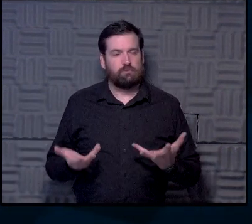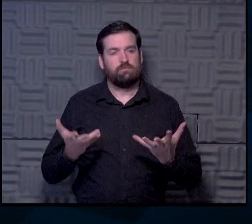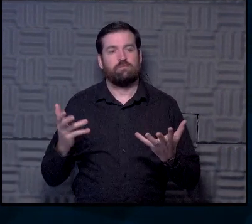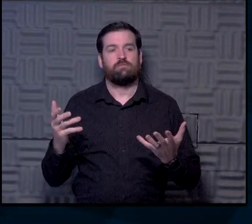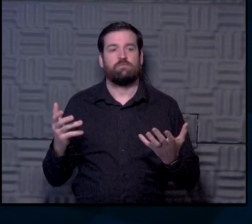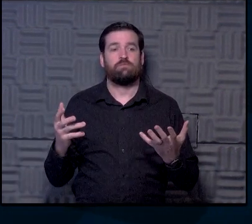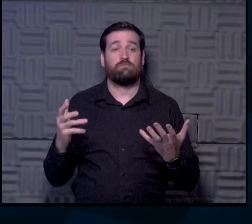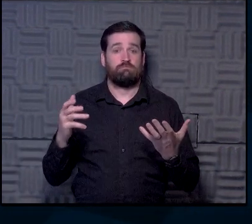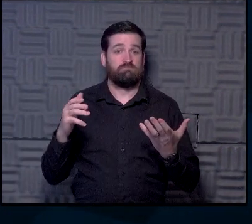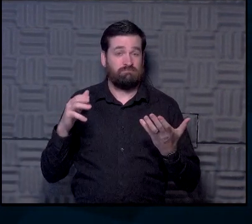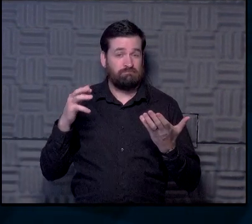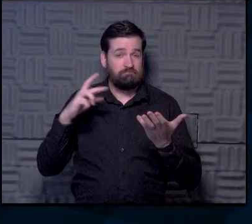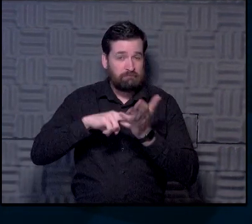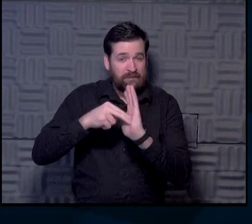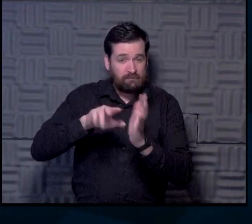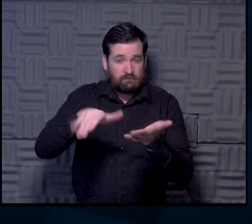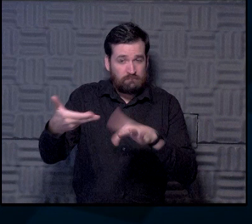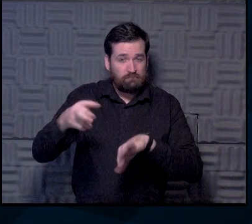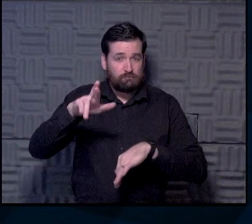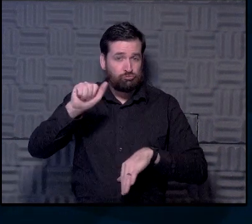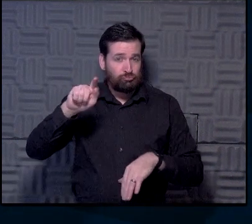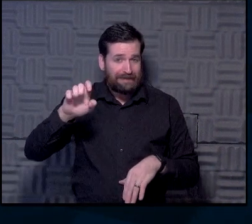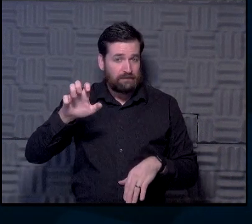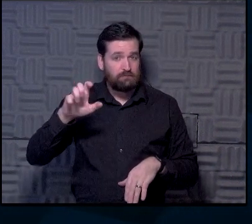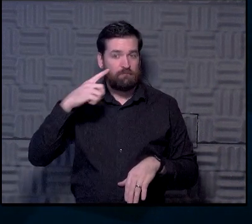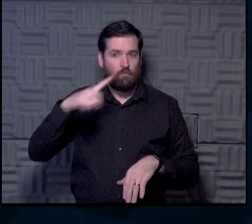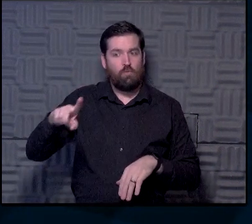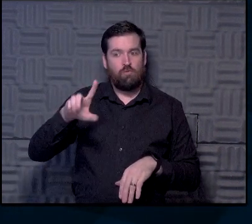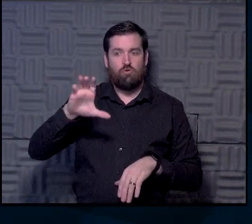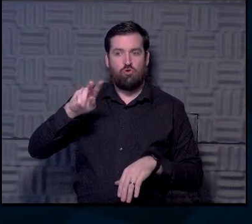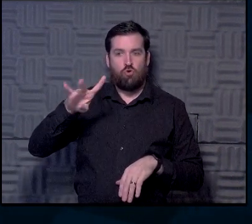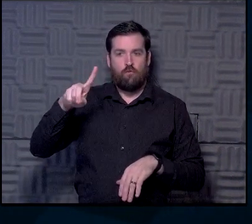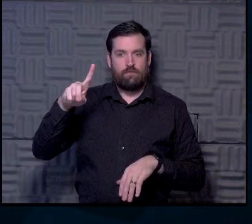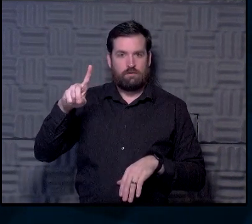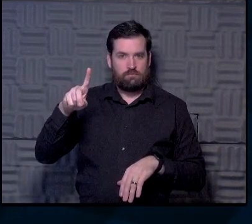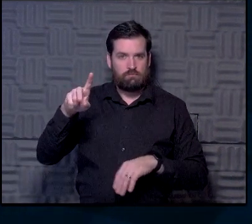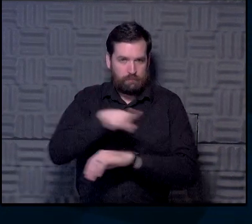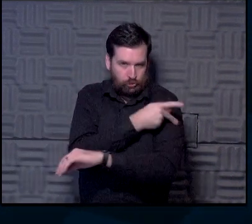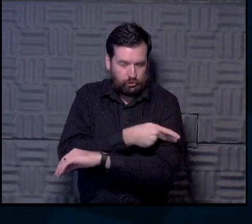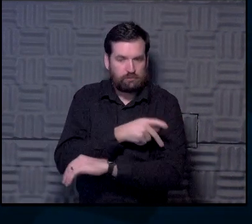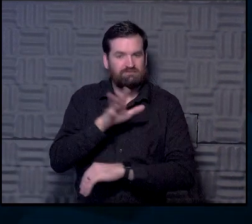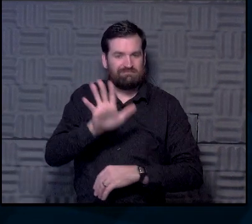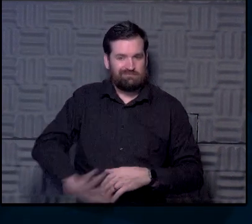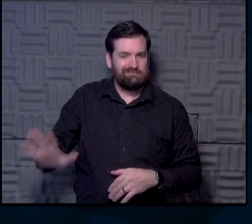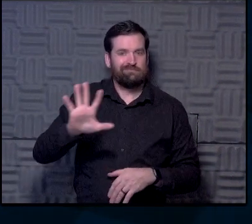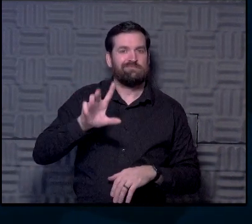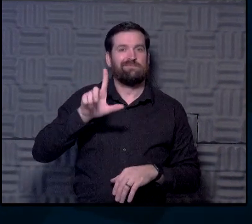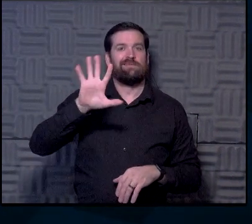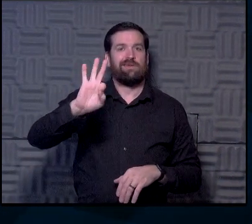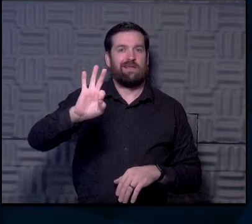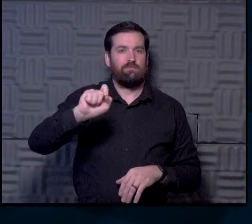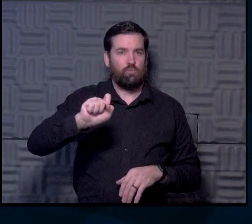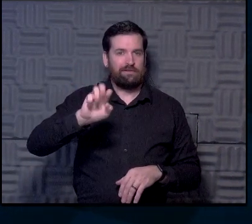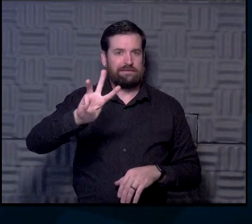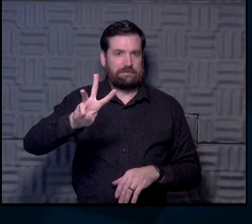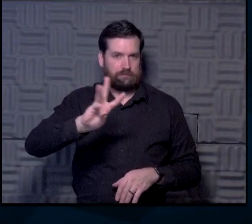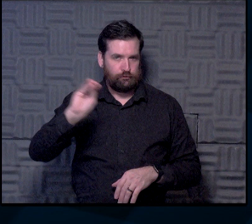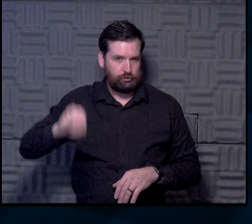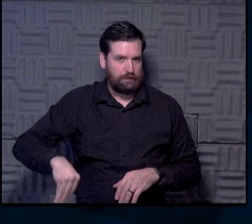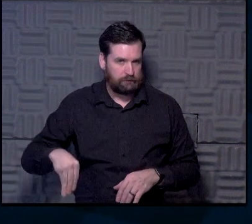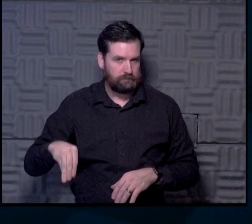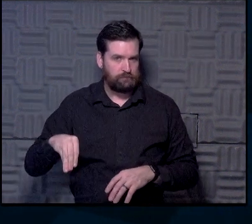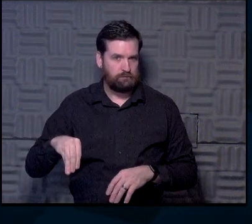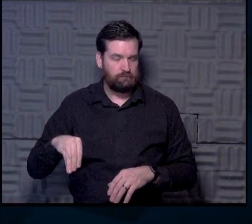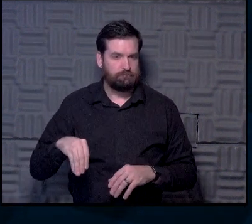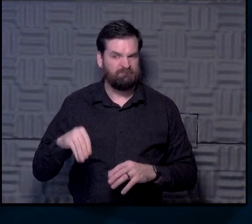be a mortality rate for those COVID patients needing hospitalized at around 9.6% over the course of